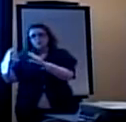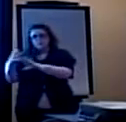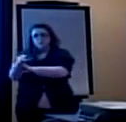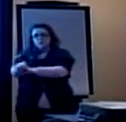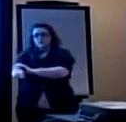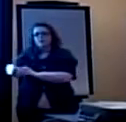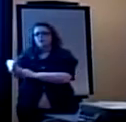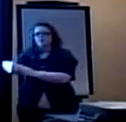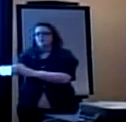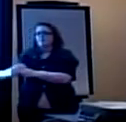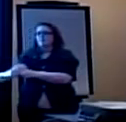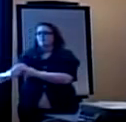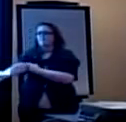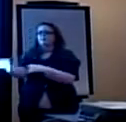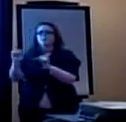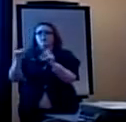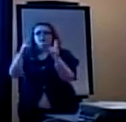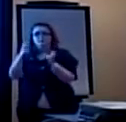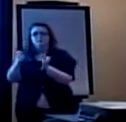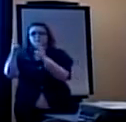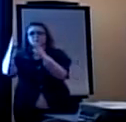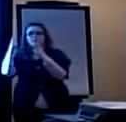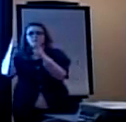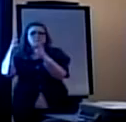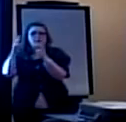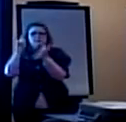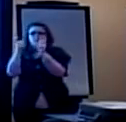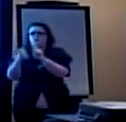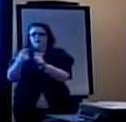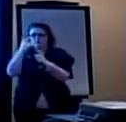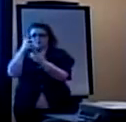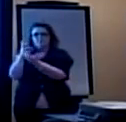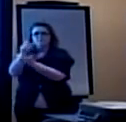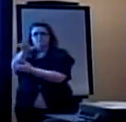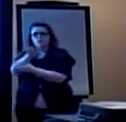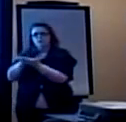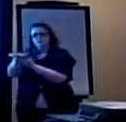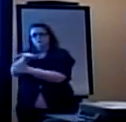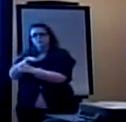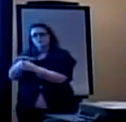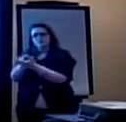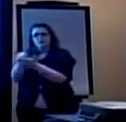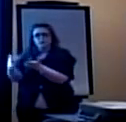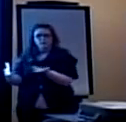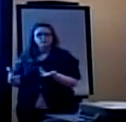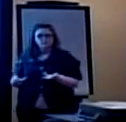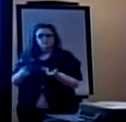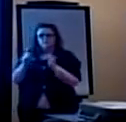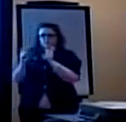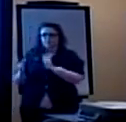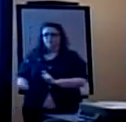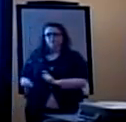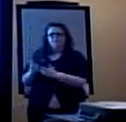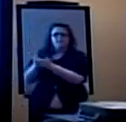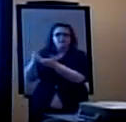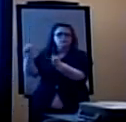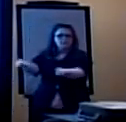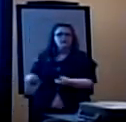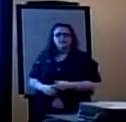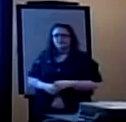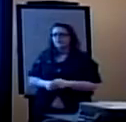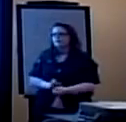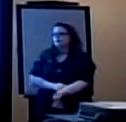up with the John Smith version or the Betty Sue version. You can play with it and make it suit your class.